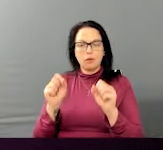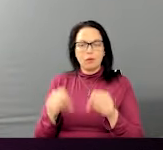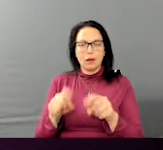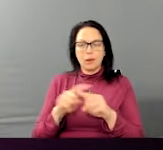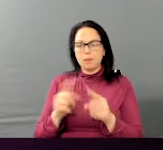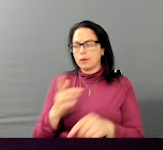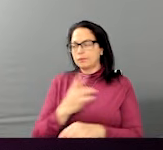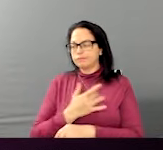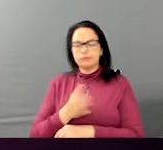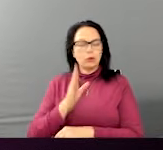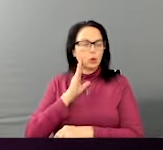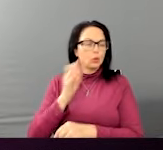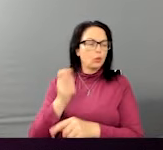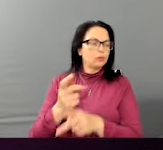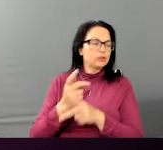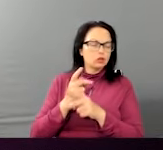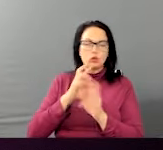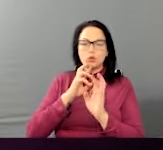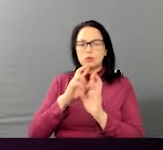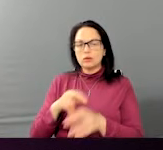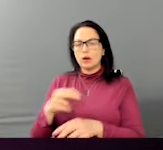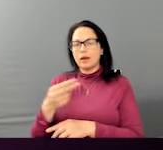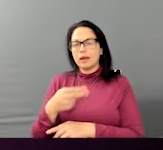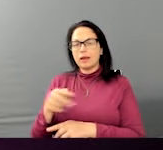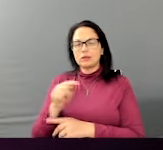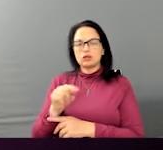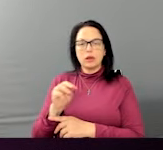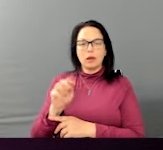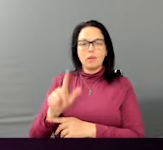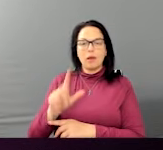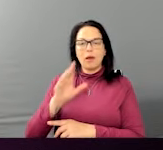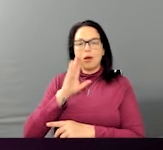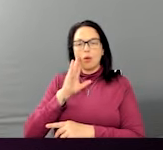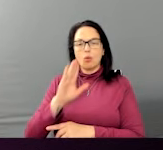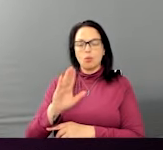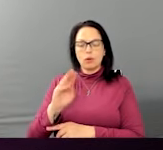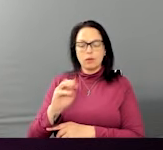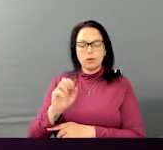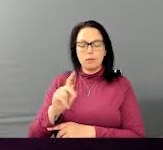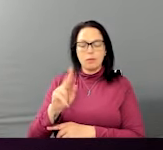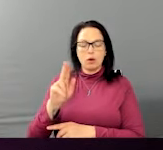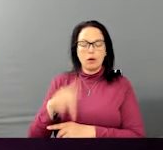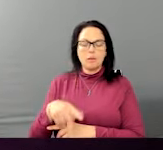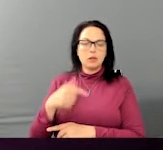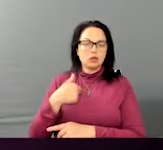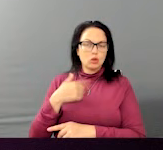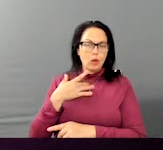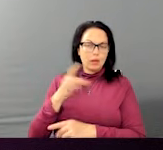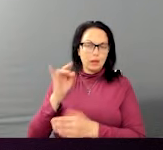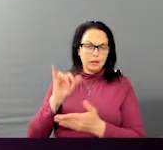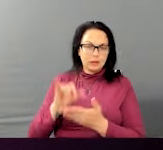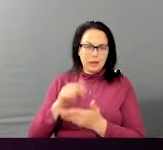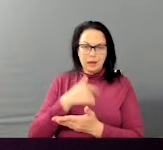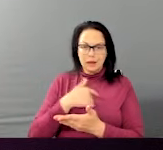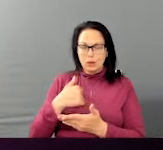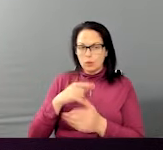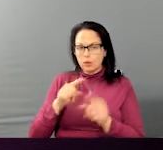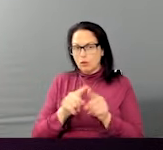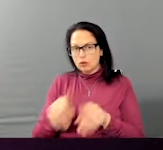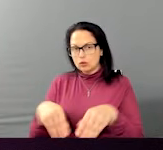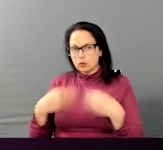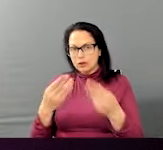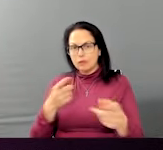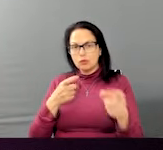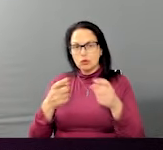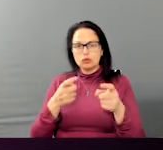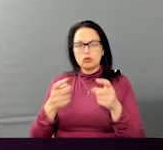return a response that is HTML with the markup and stuff. So I really like that. We also give you control over your hydration. So